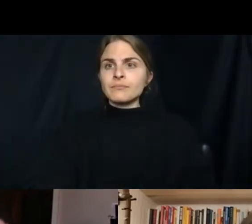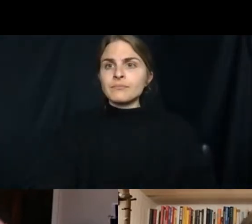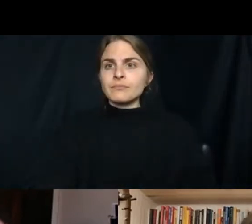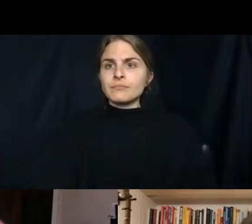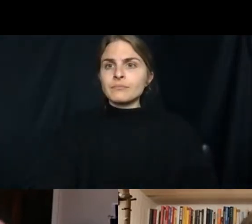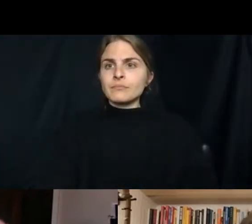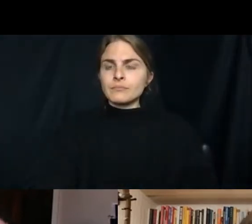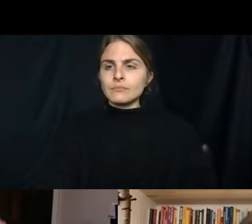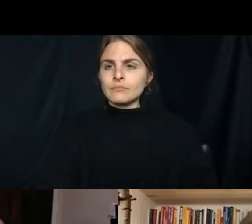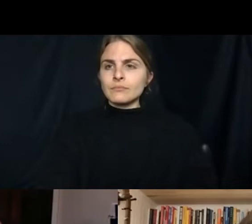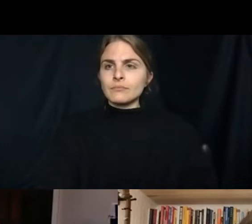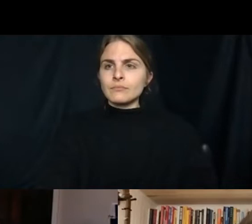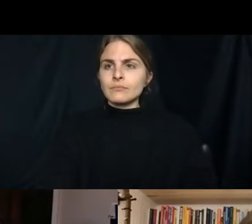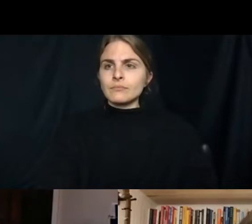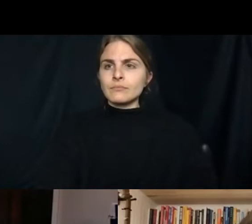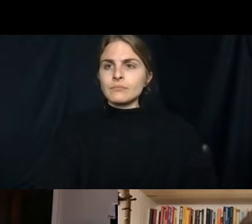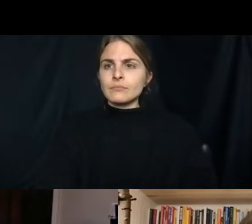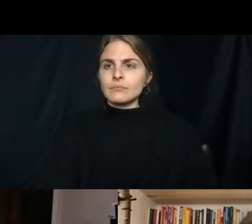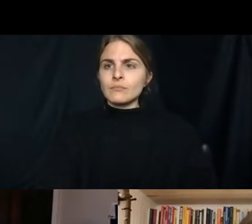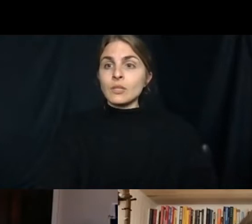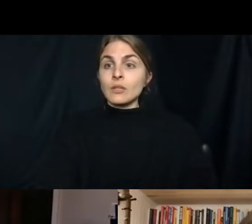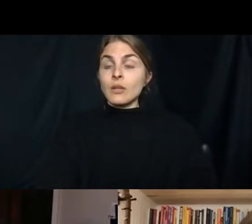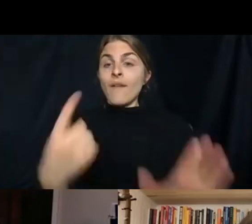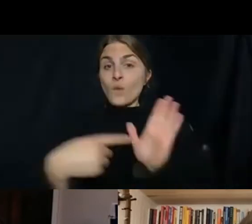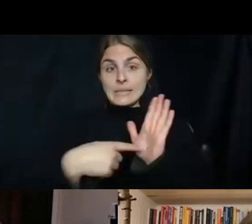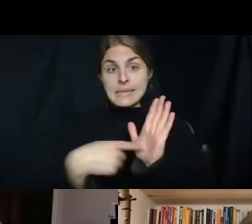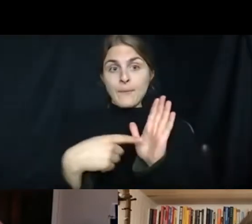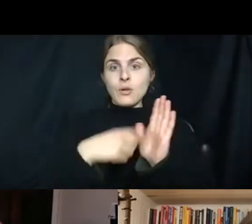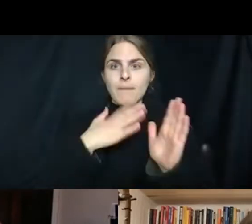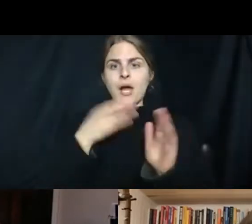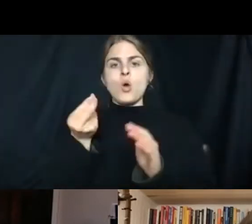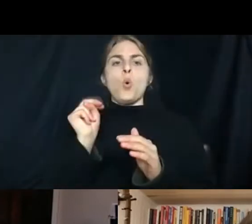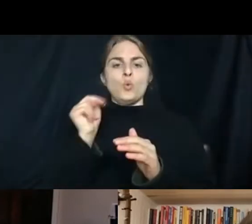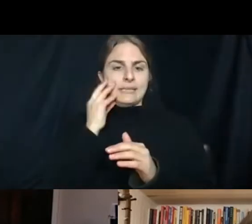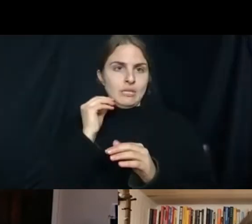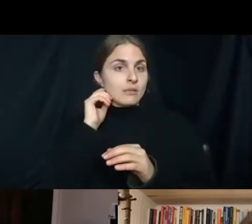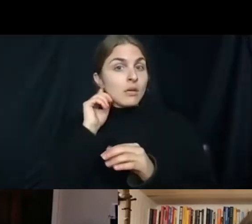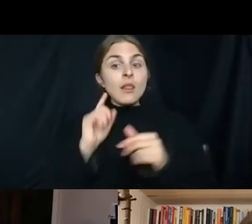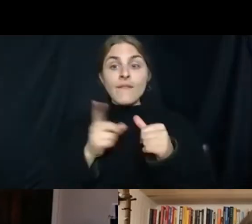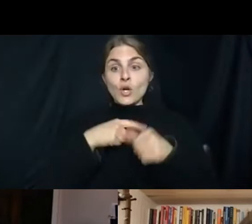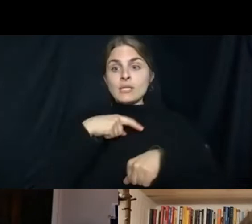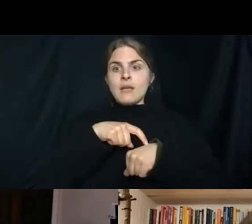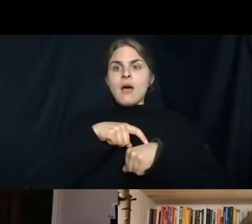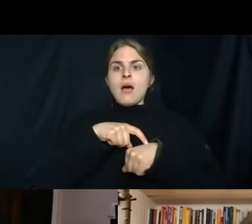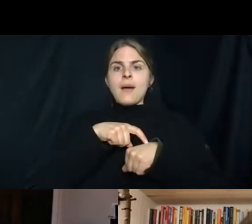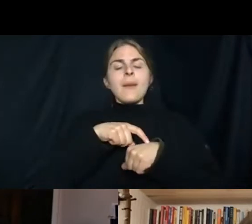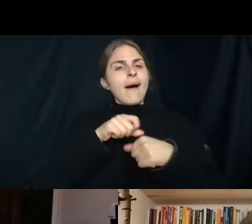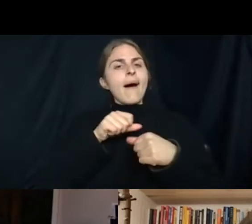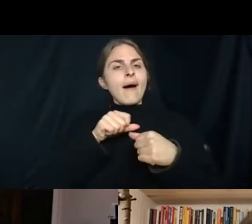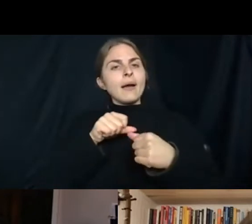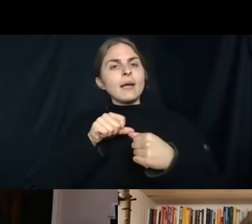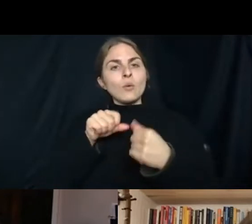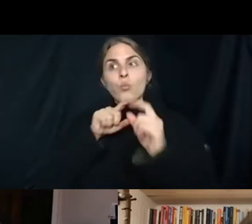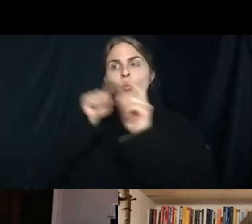So for example, I'll pull from my own experiences. The first time that I approached a physician